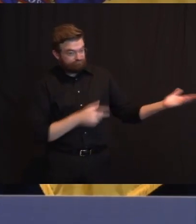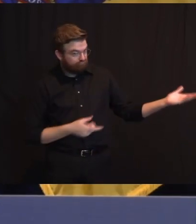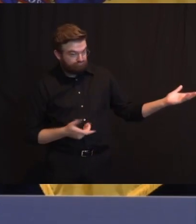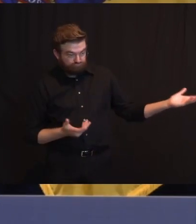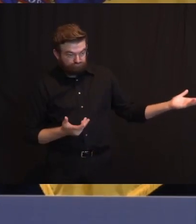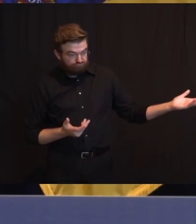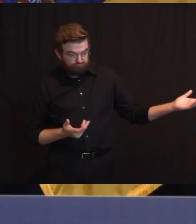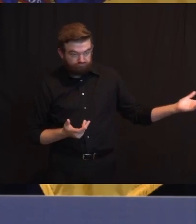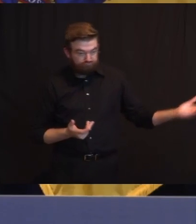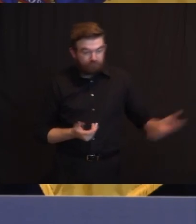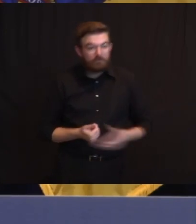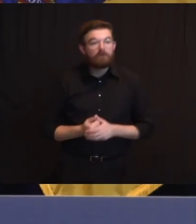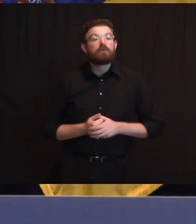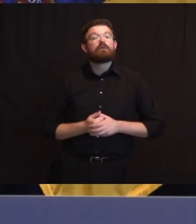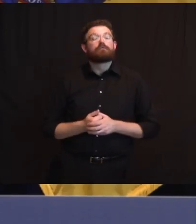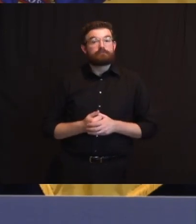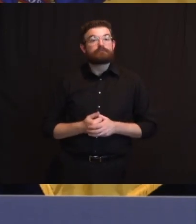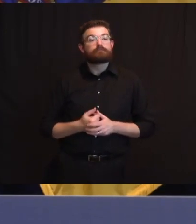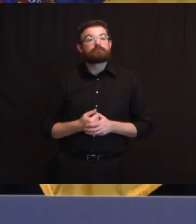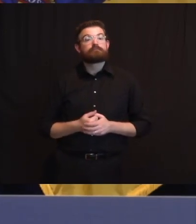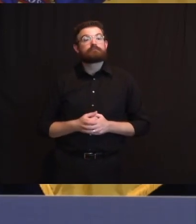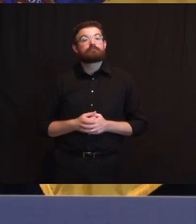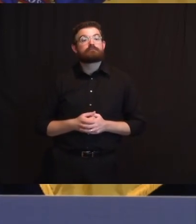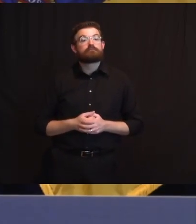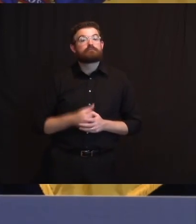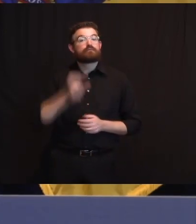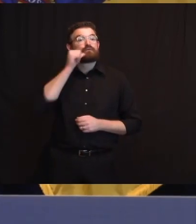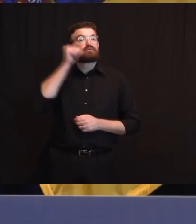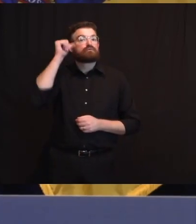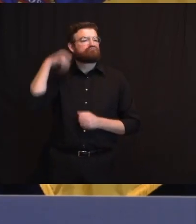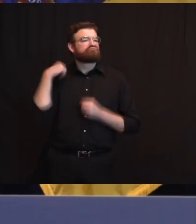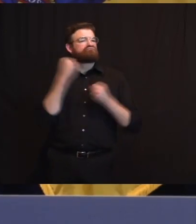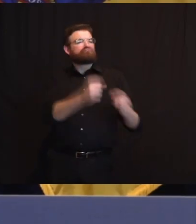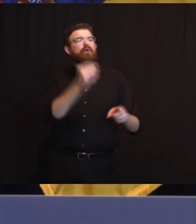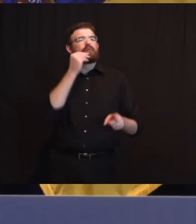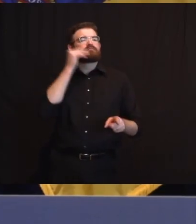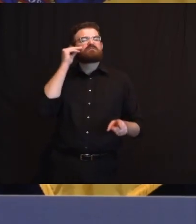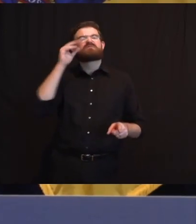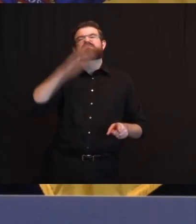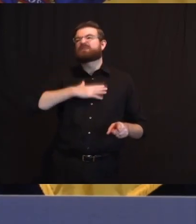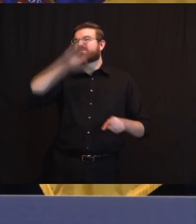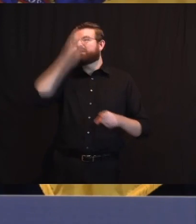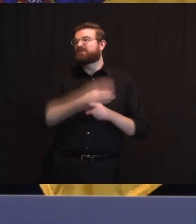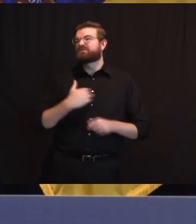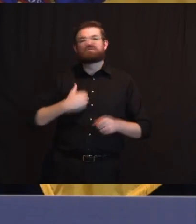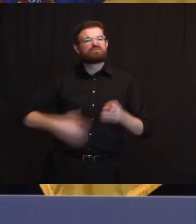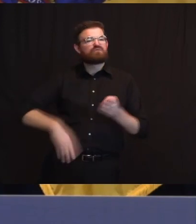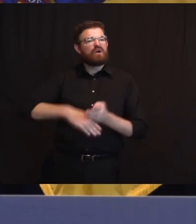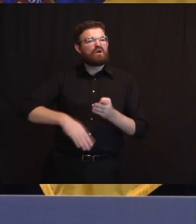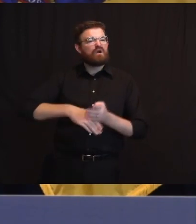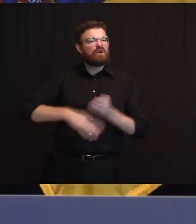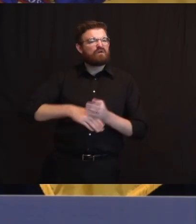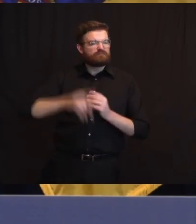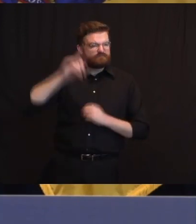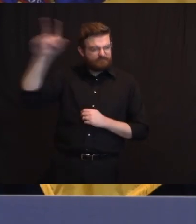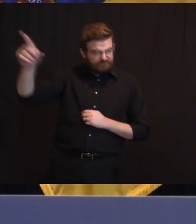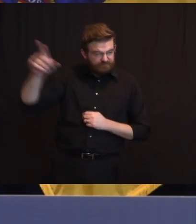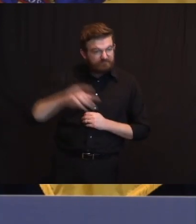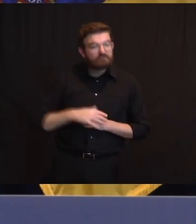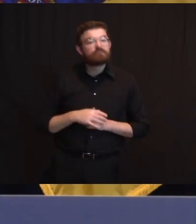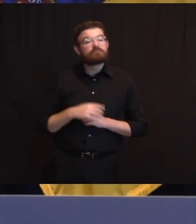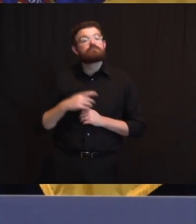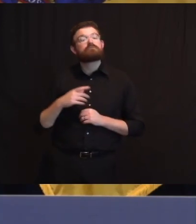My sons played in a soccer match in Wall Township yesterday. We were driving up the parkway home, and this is about